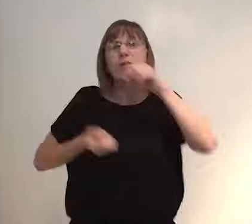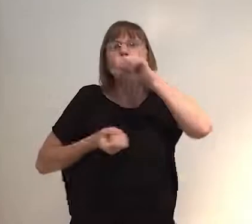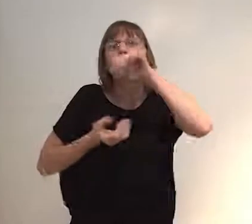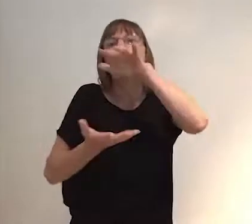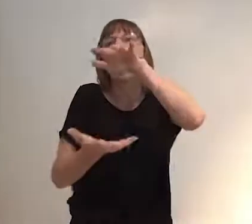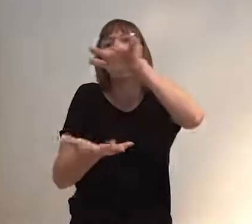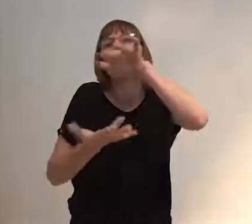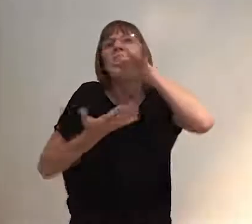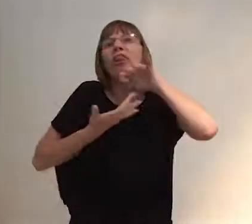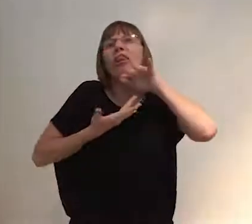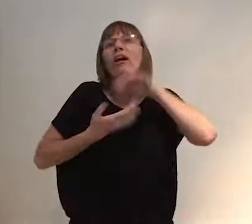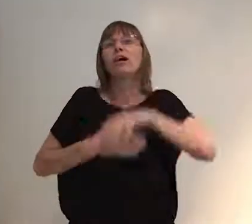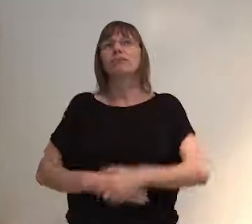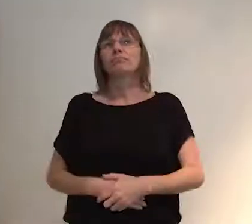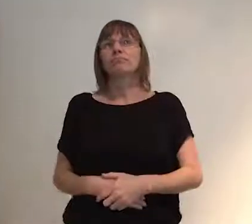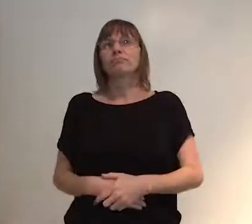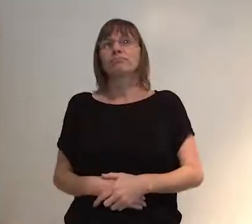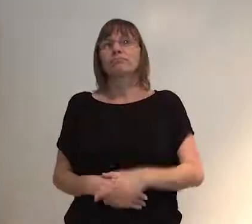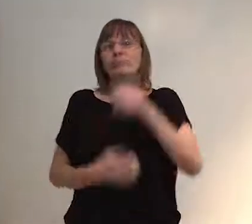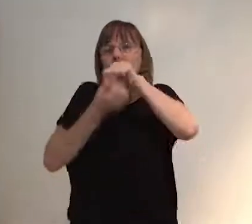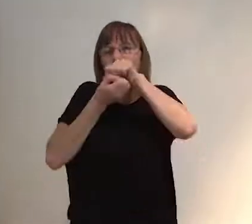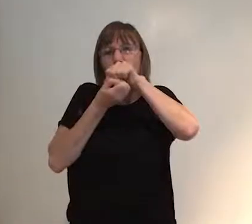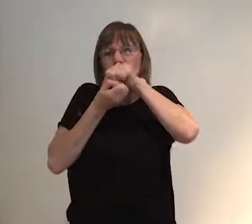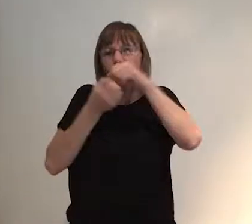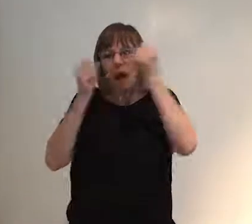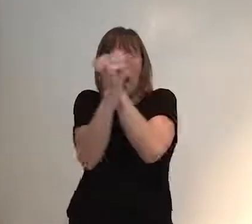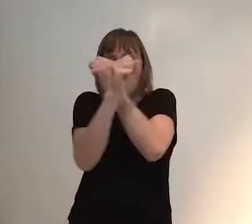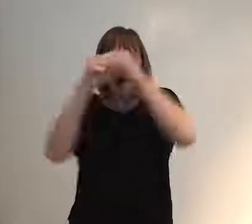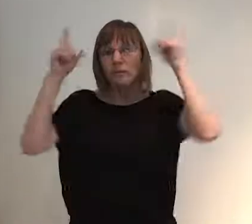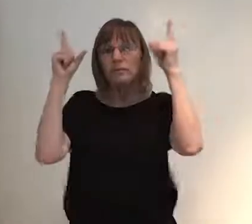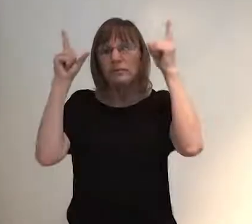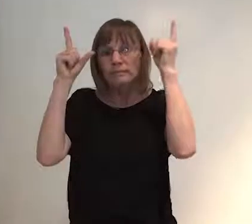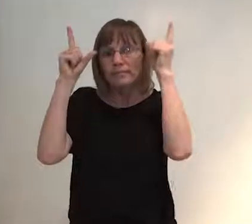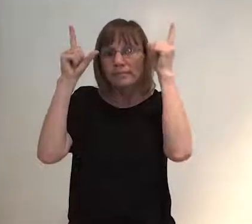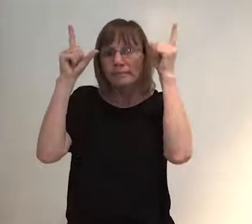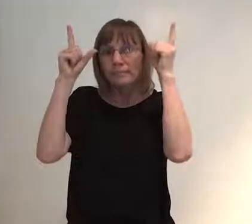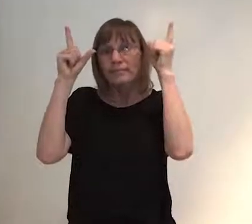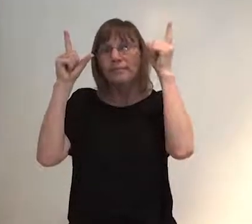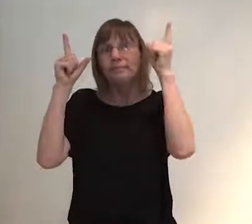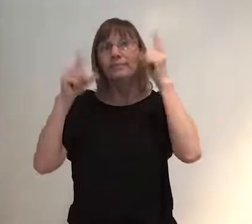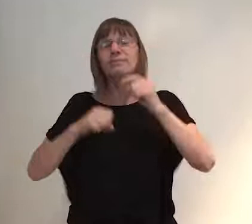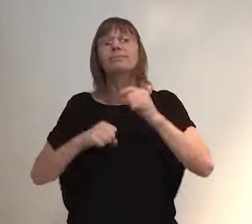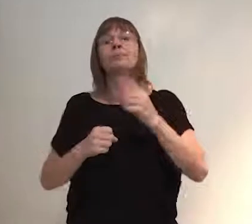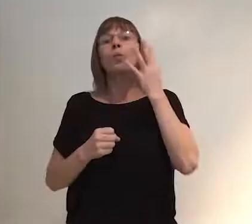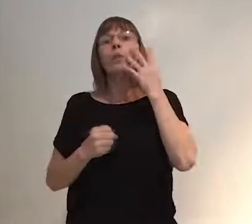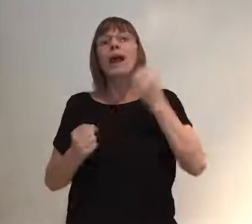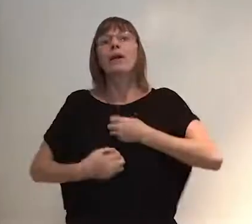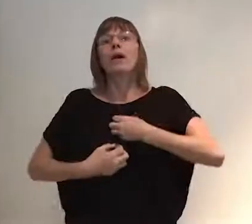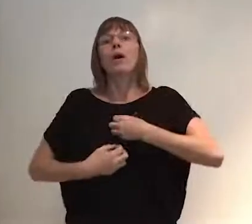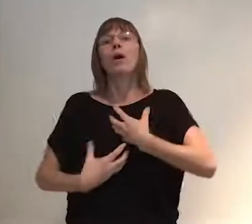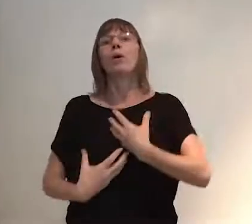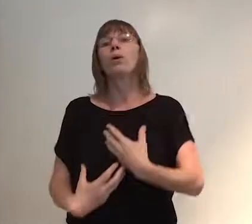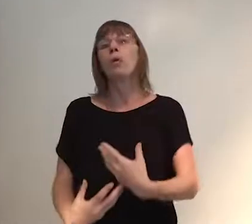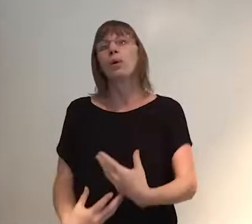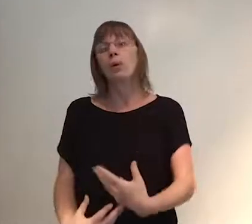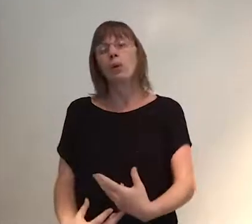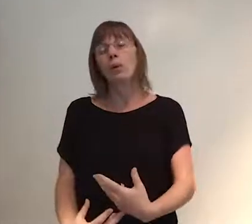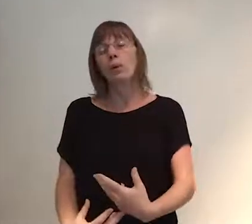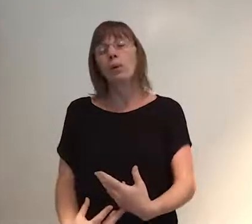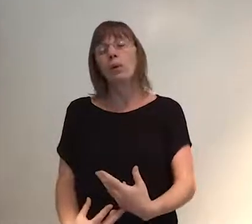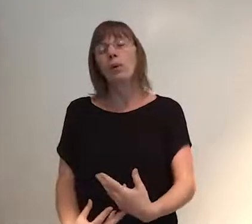breath pose. So with lion breath pose, we get to open our eyes really wide. And as we're breathing